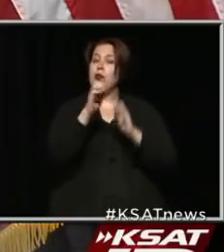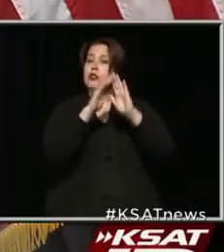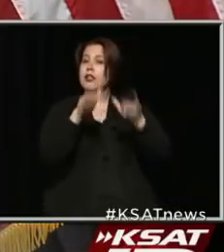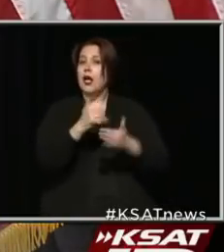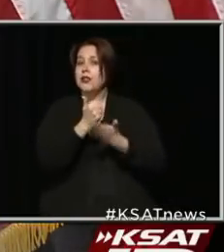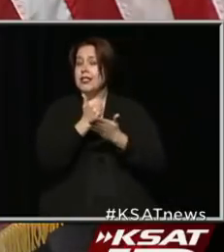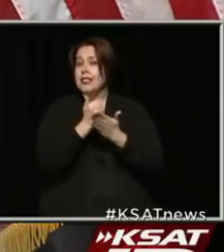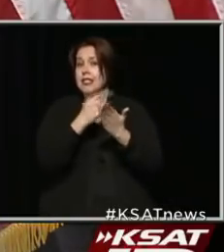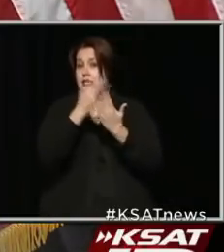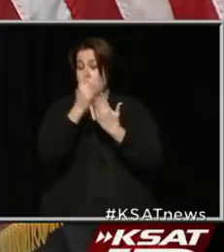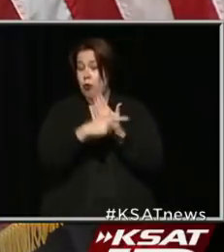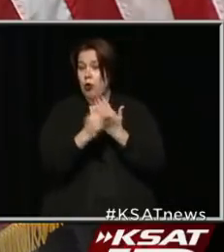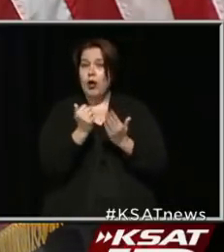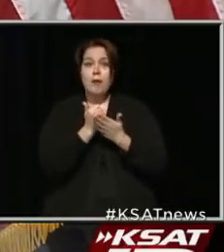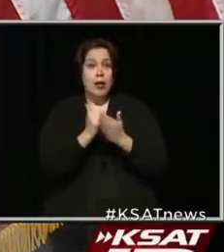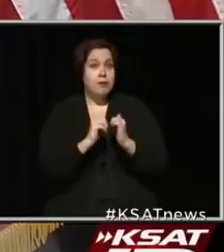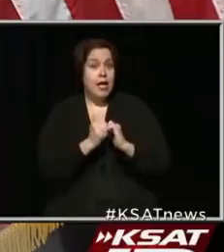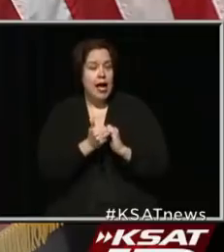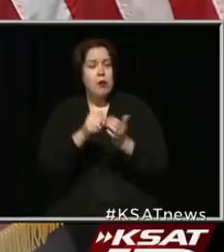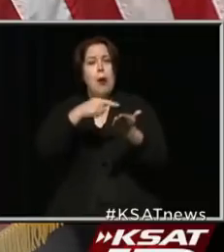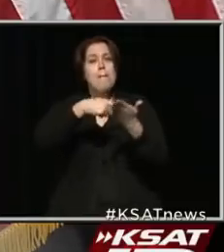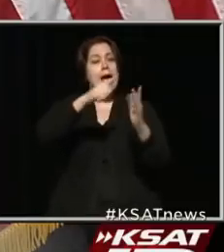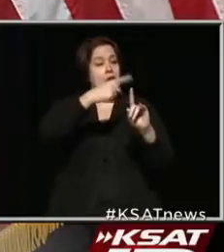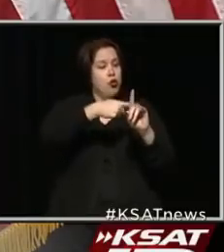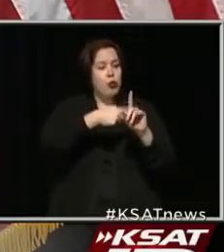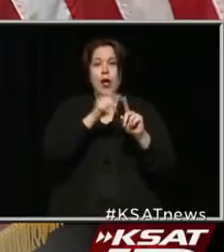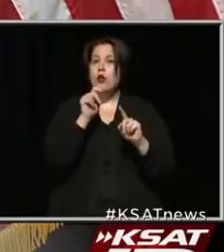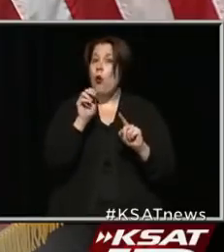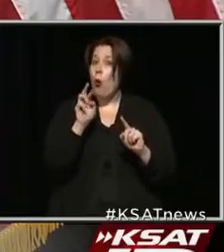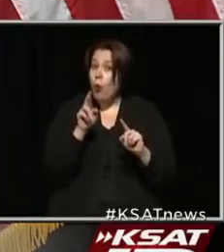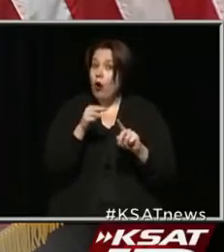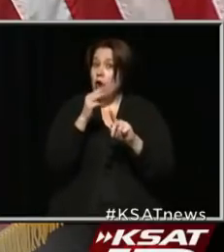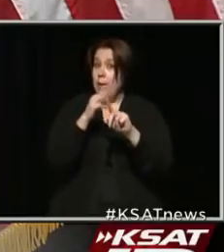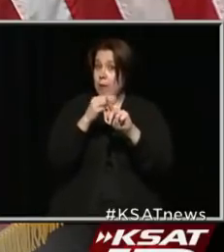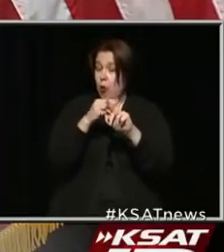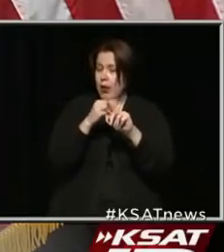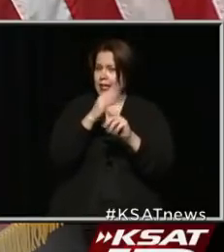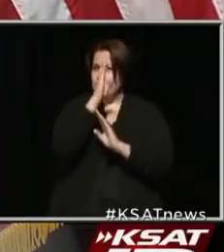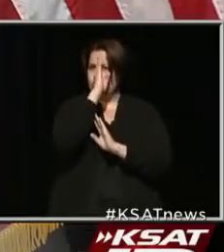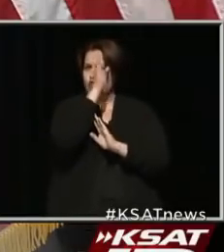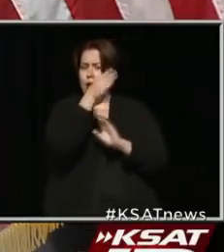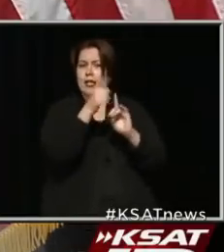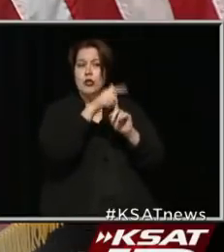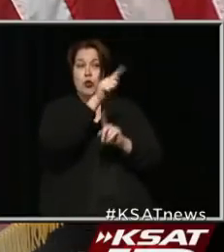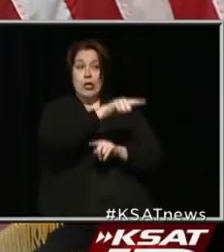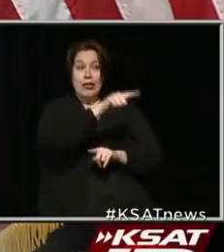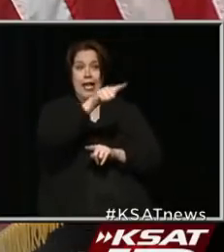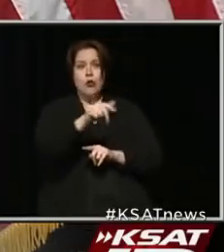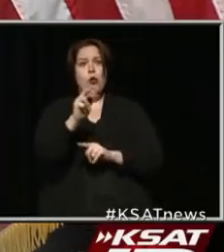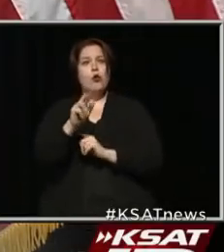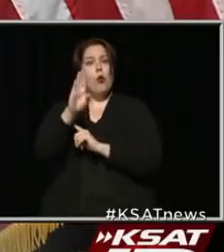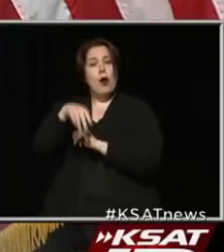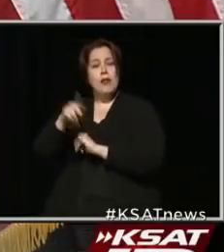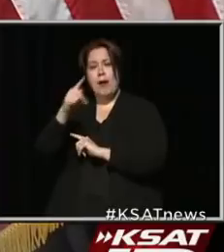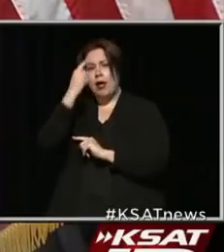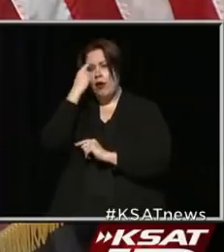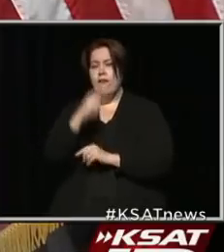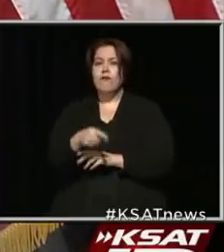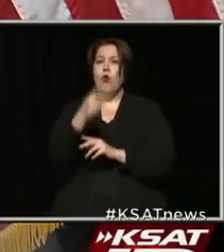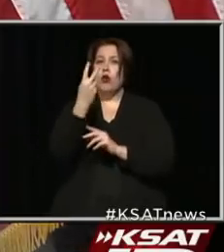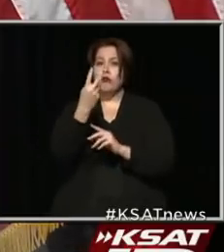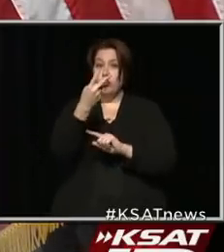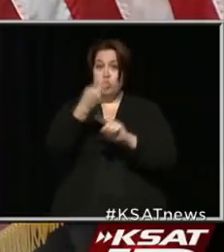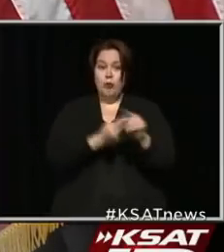Program helps by paying the rent or the mortgage directly to the landlord or creditor for two consecutive